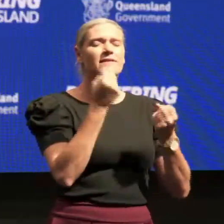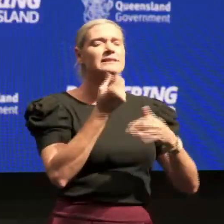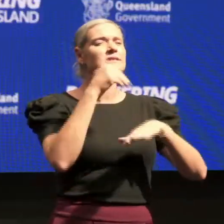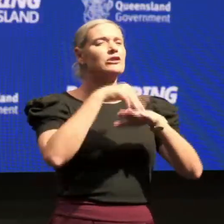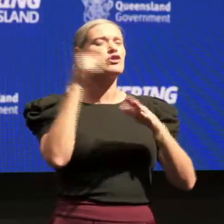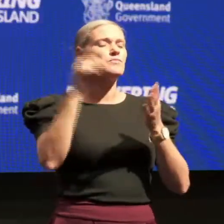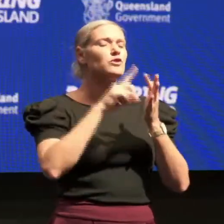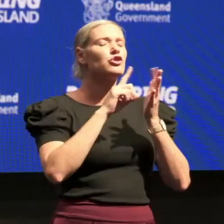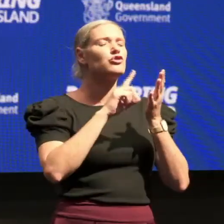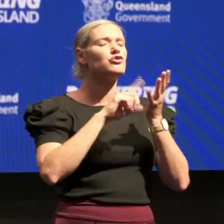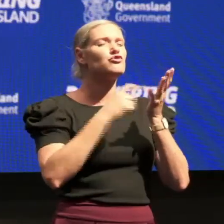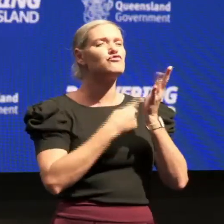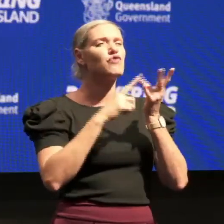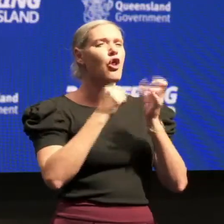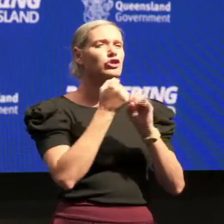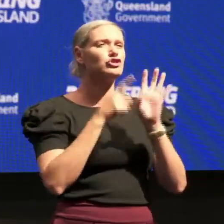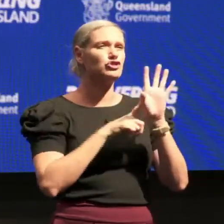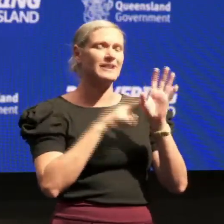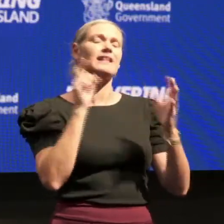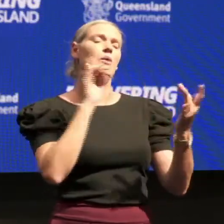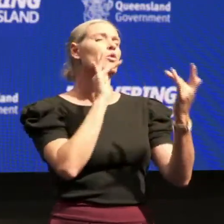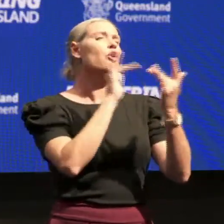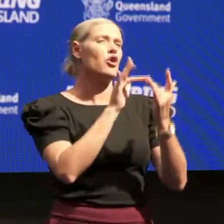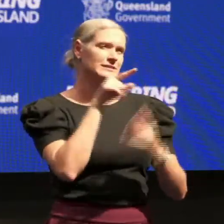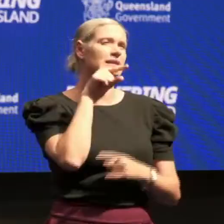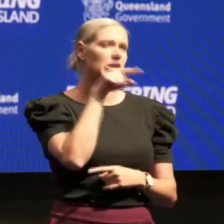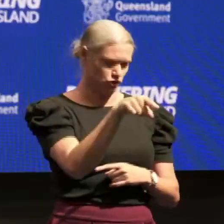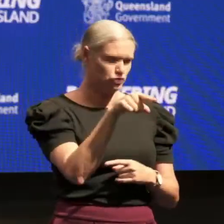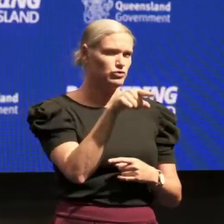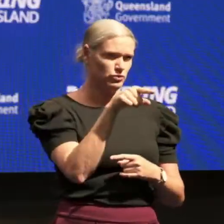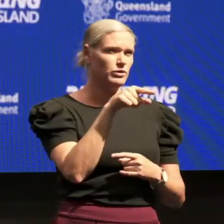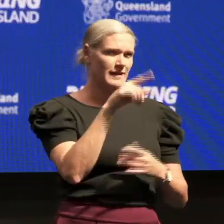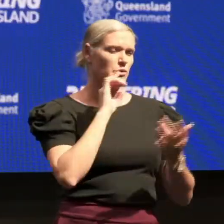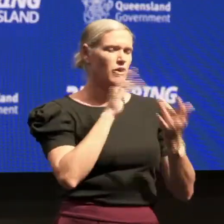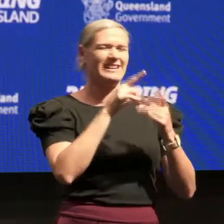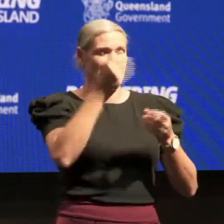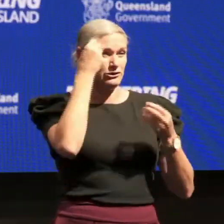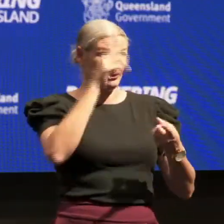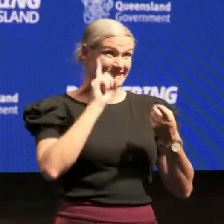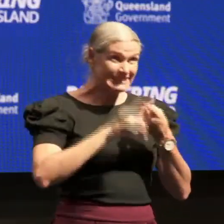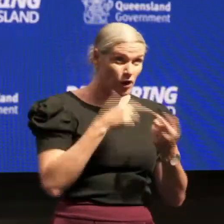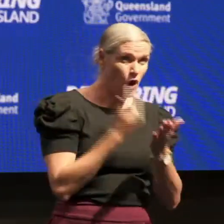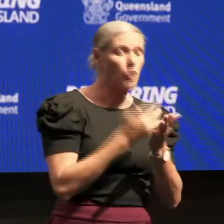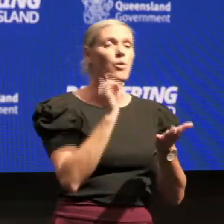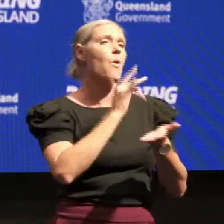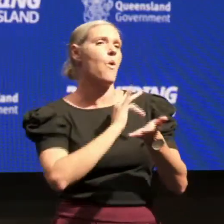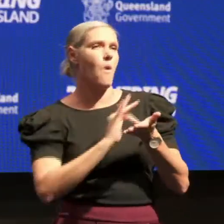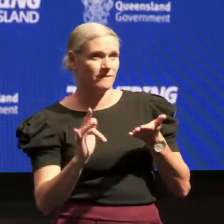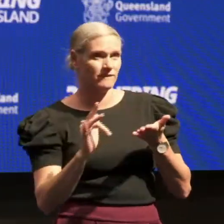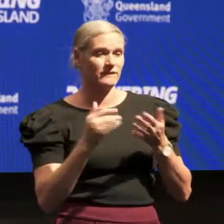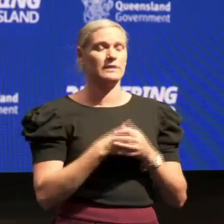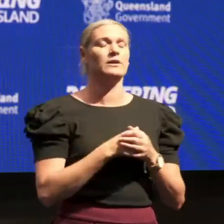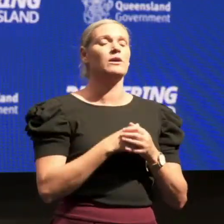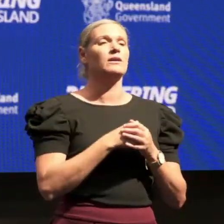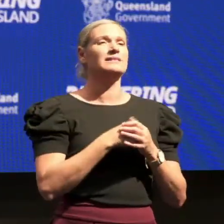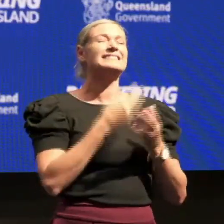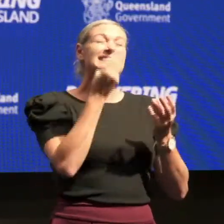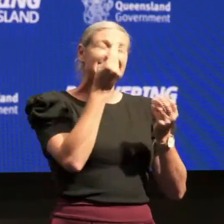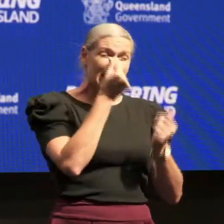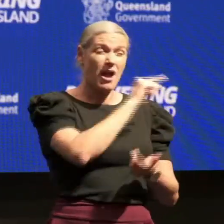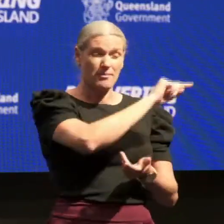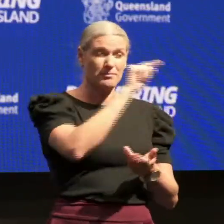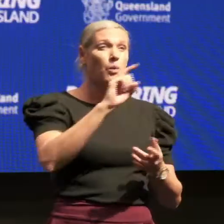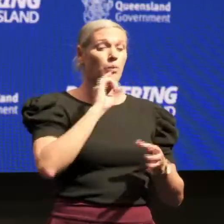at urology, but you will be connected and contacted directly about that. If not, your elective surgery will